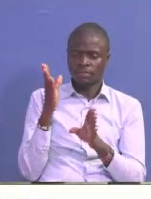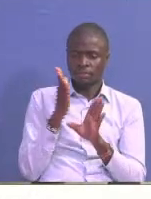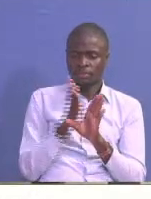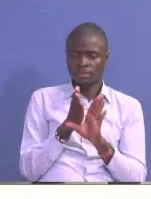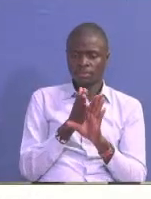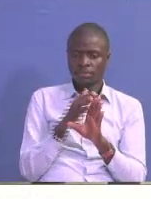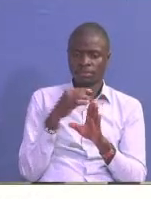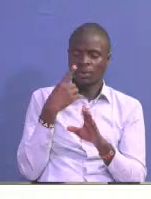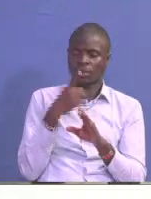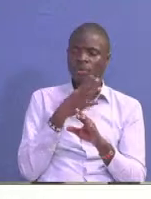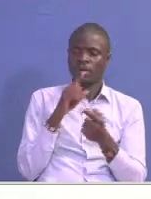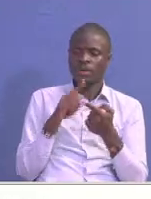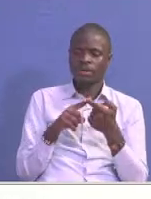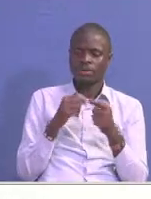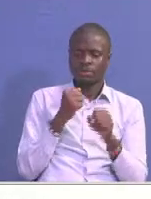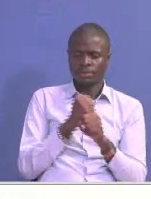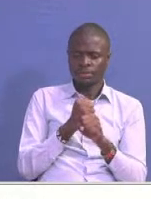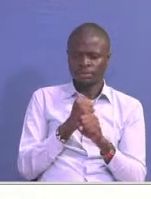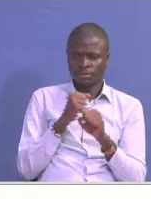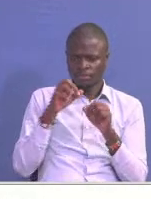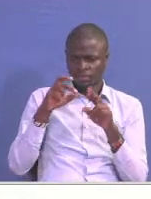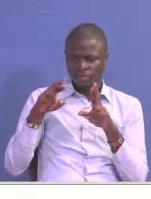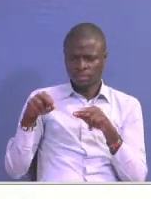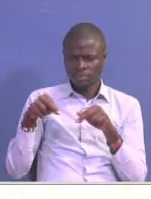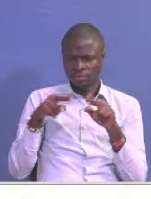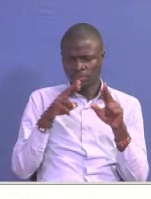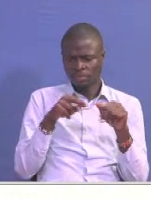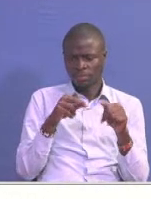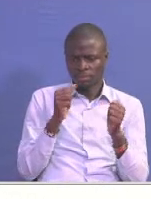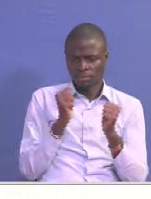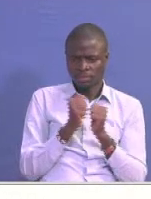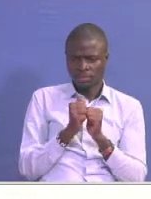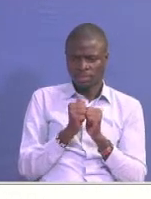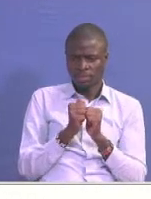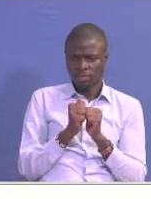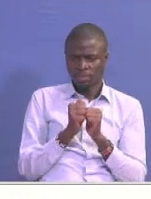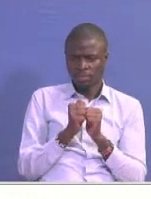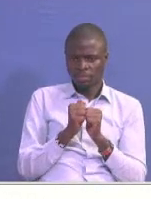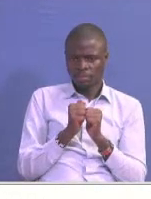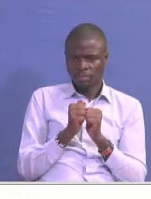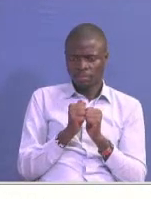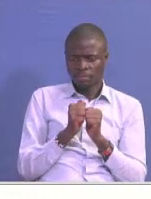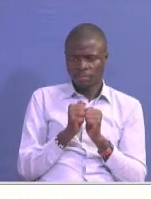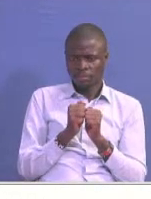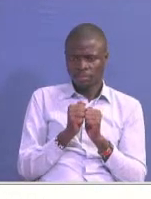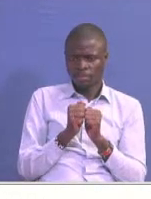professionals who really want to pursue research with,